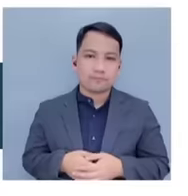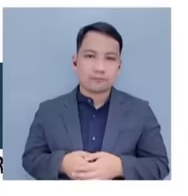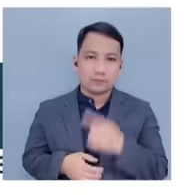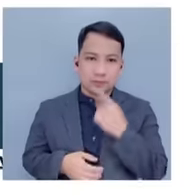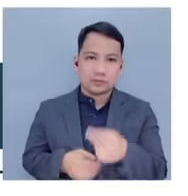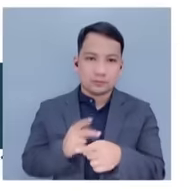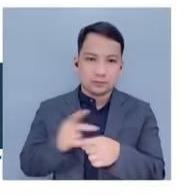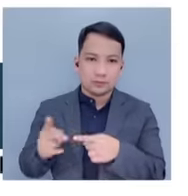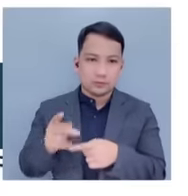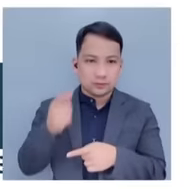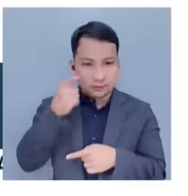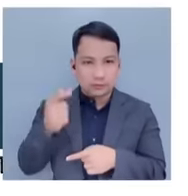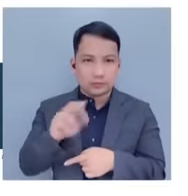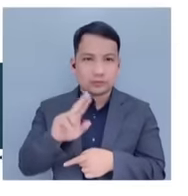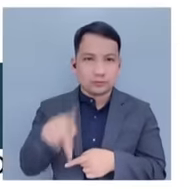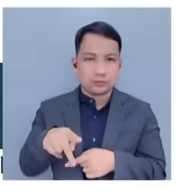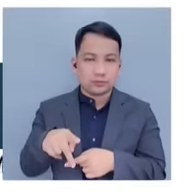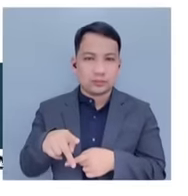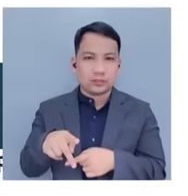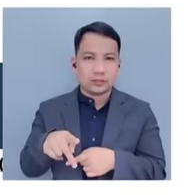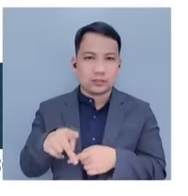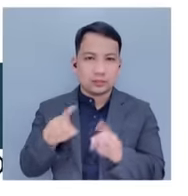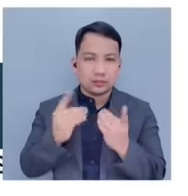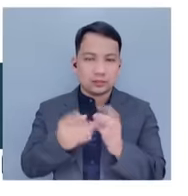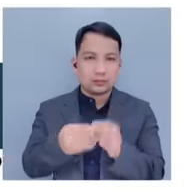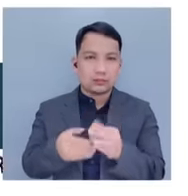of the UP Department of Political Science, thank you so